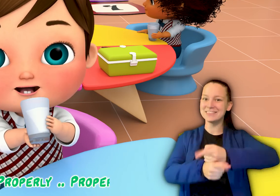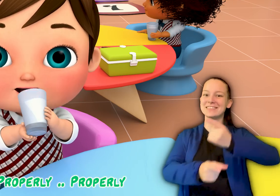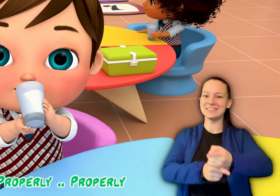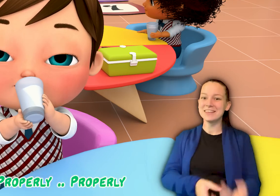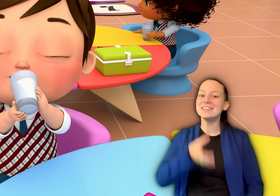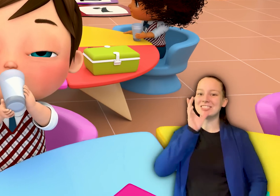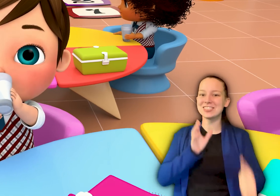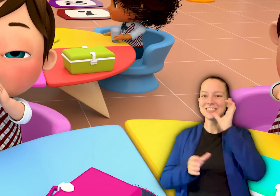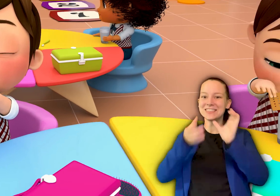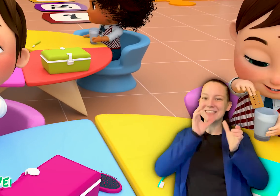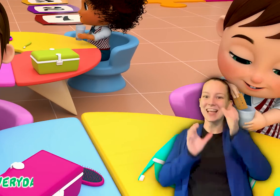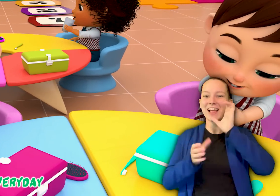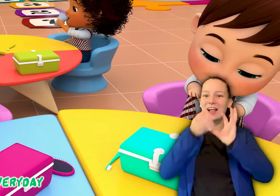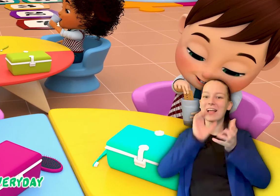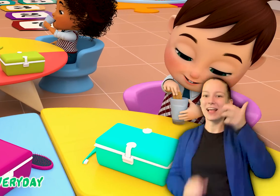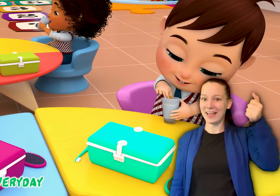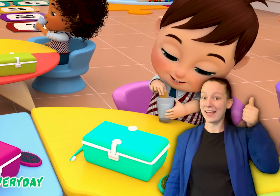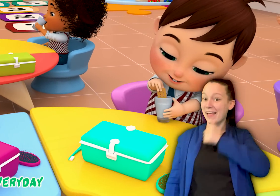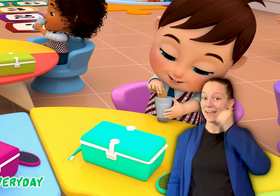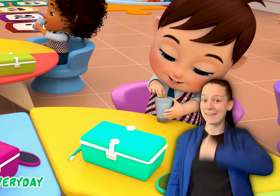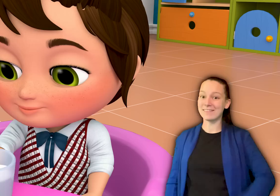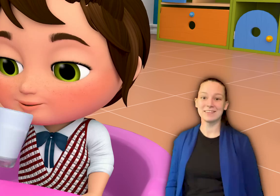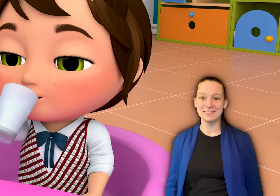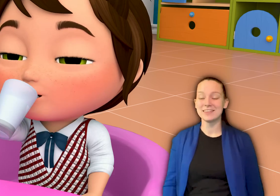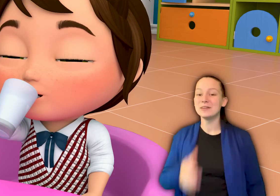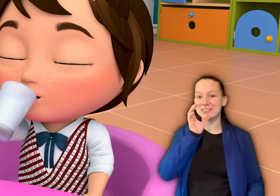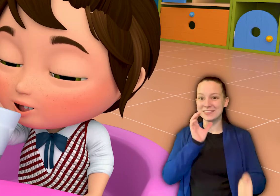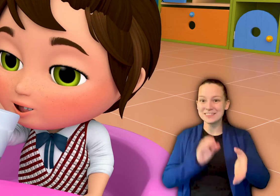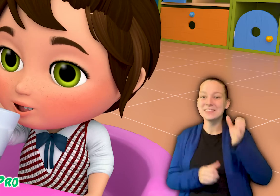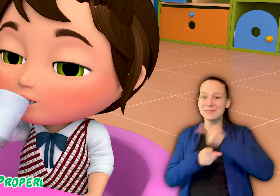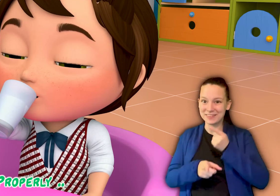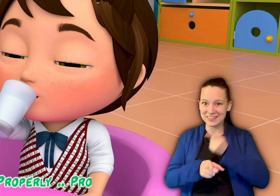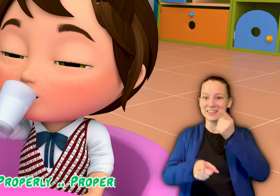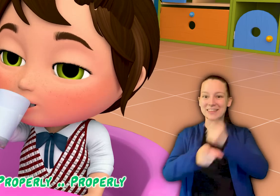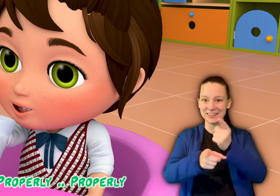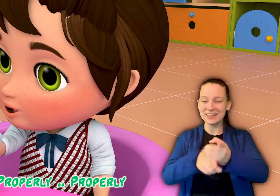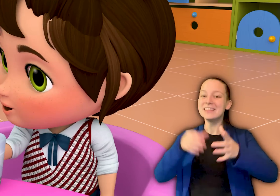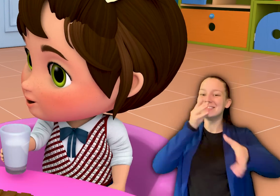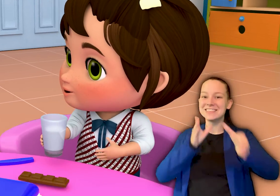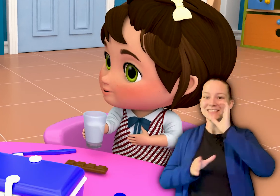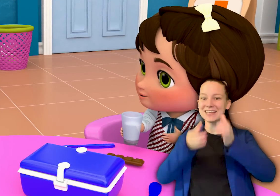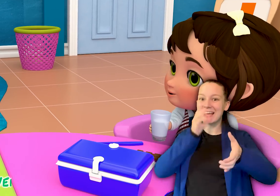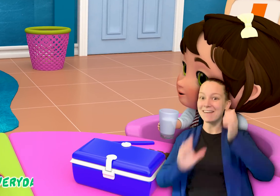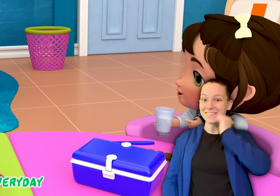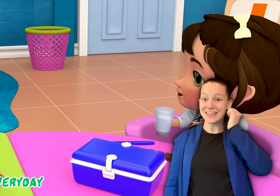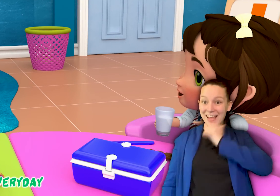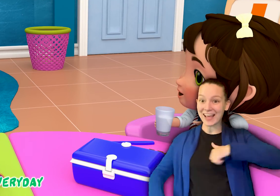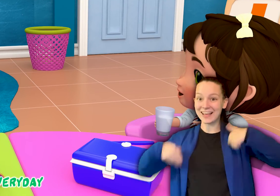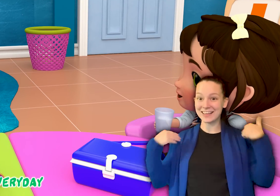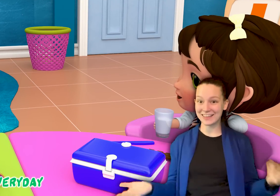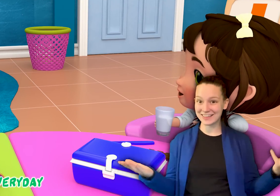properly properly drink it every day properly properly properly properly drink it